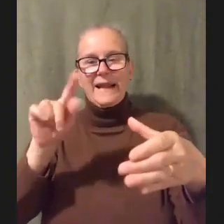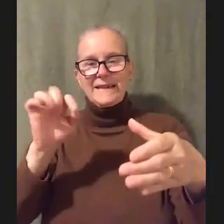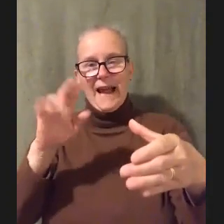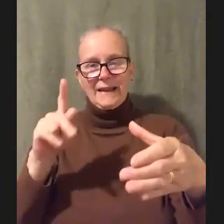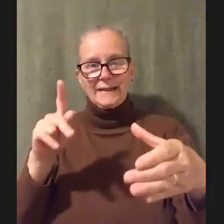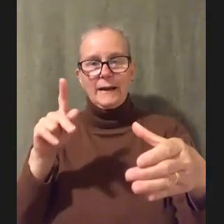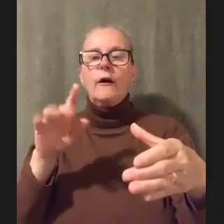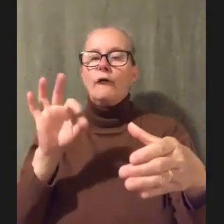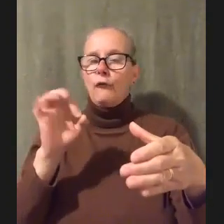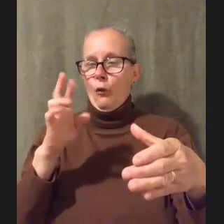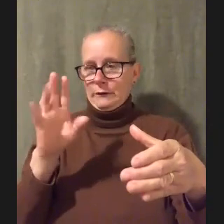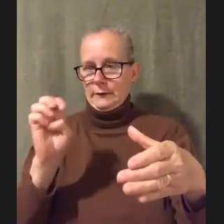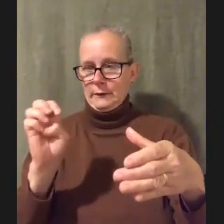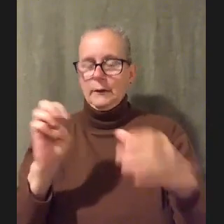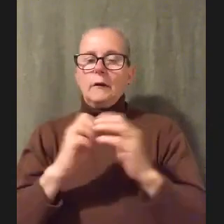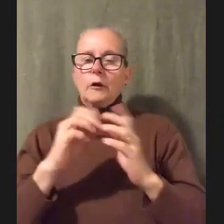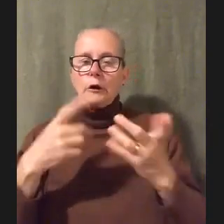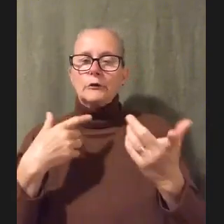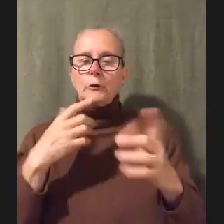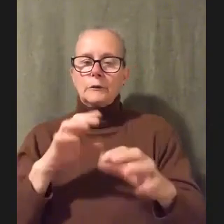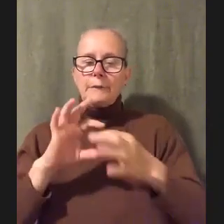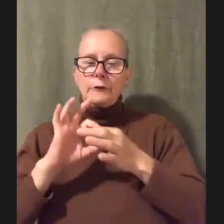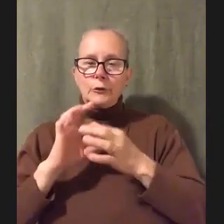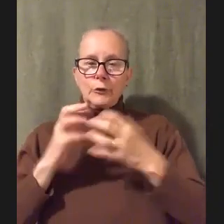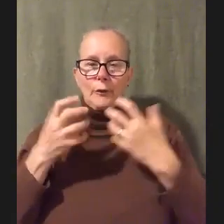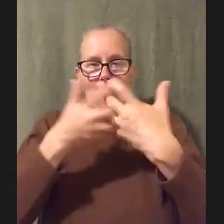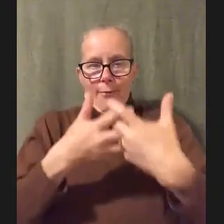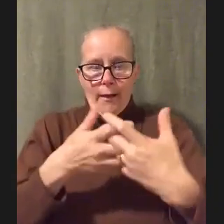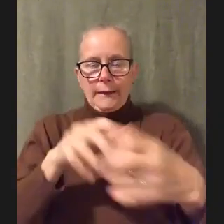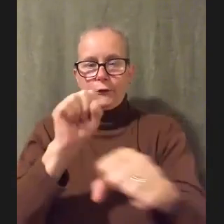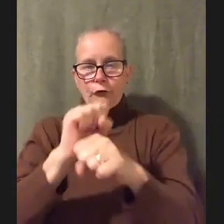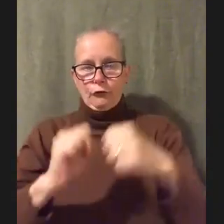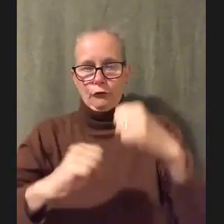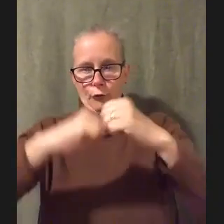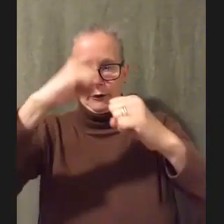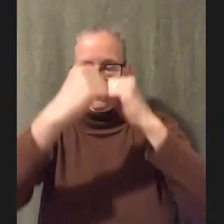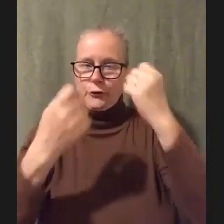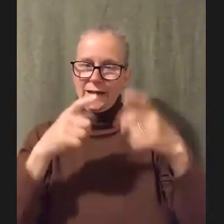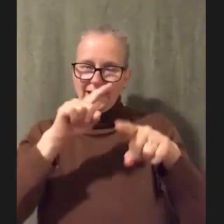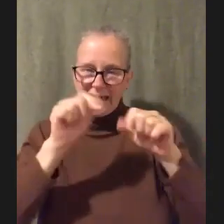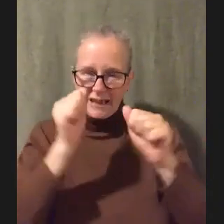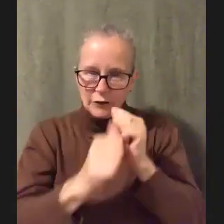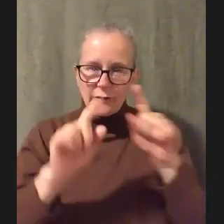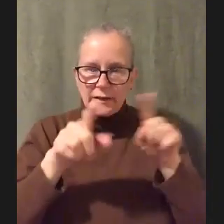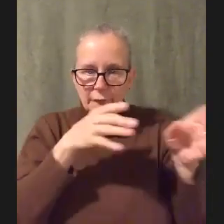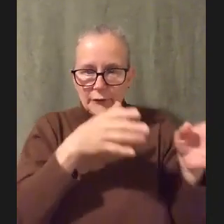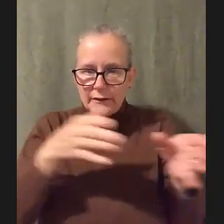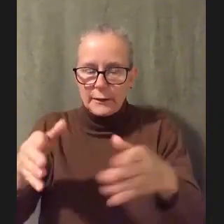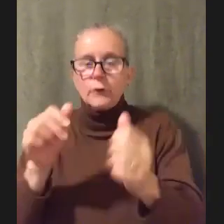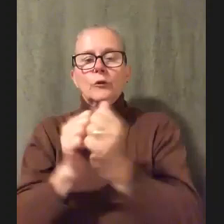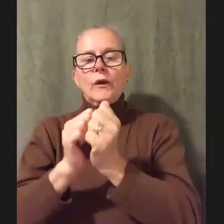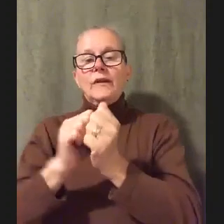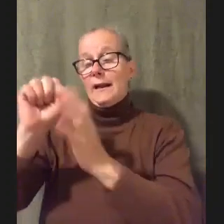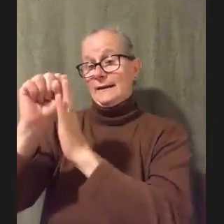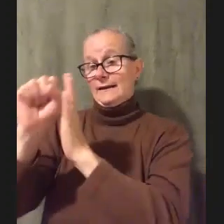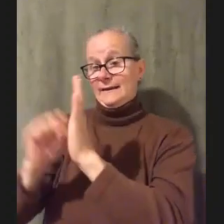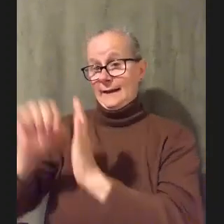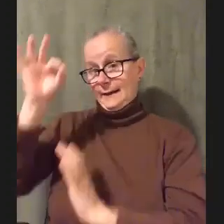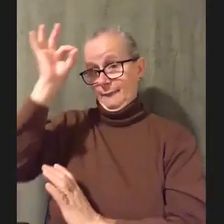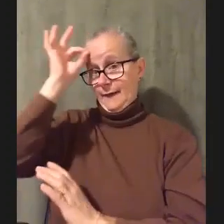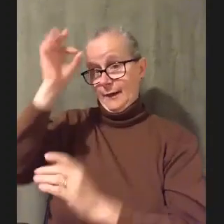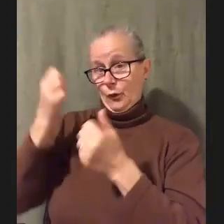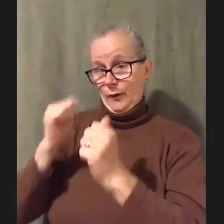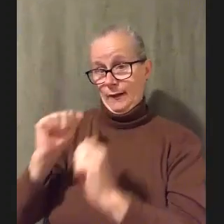to align in structure and in sectors with state and federal efforts that we know will be